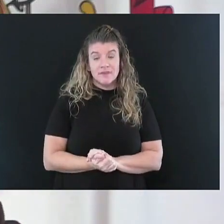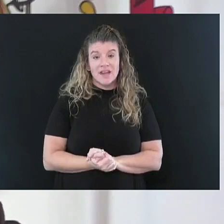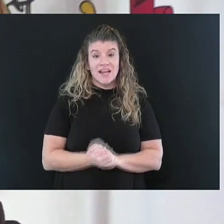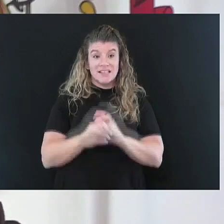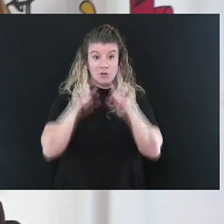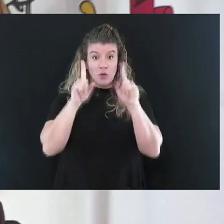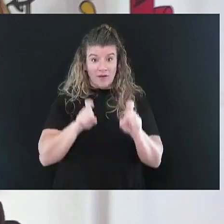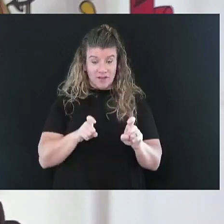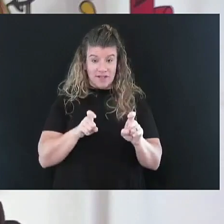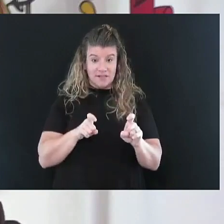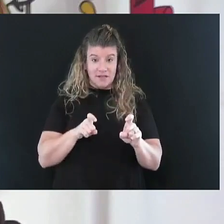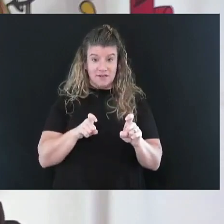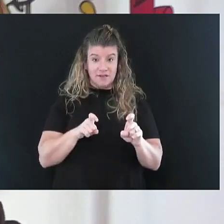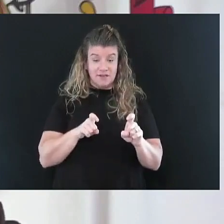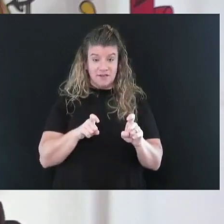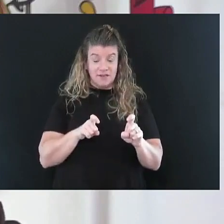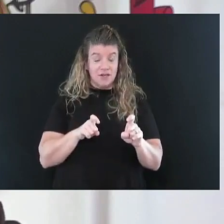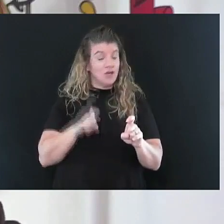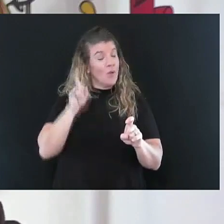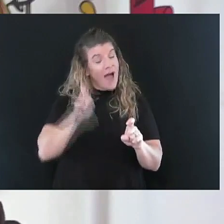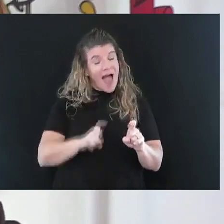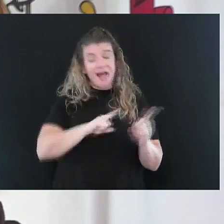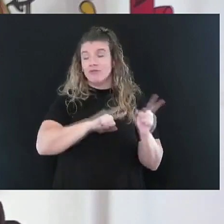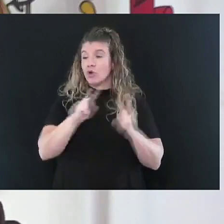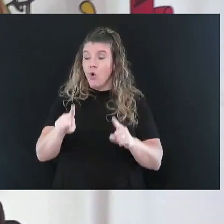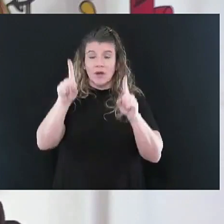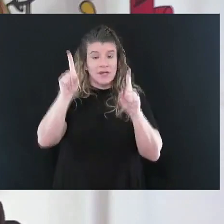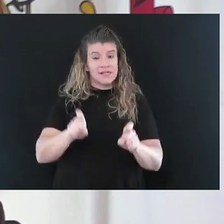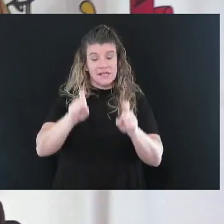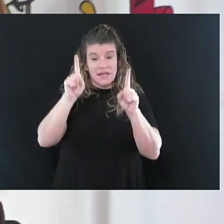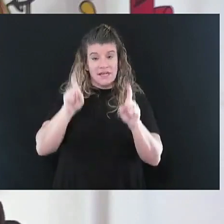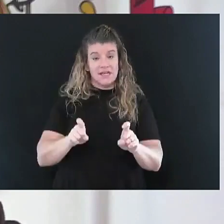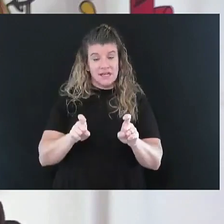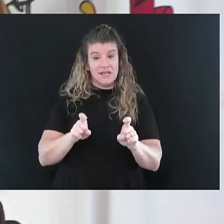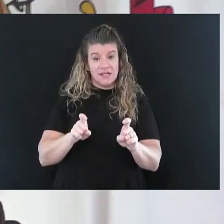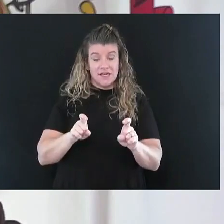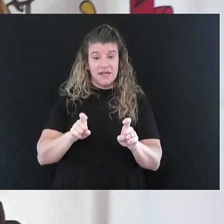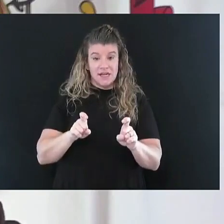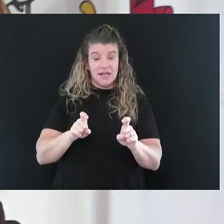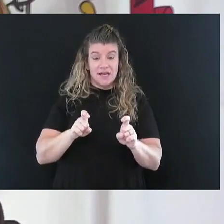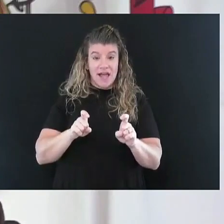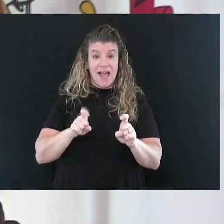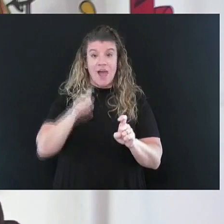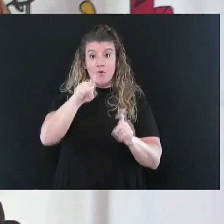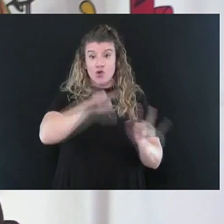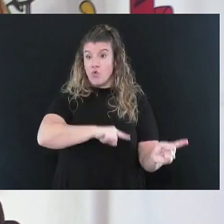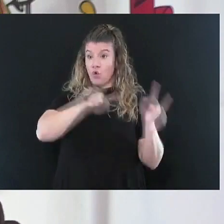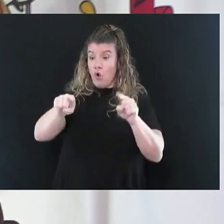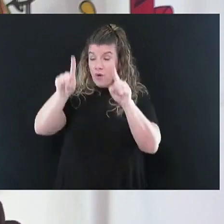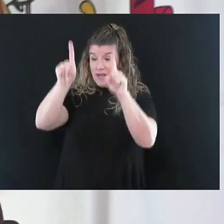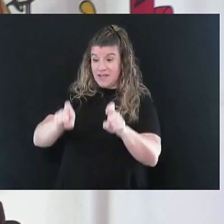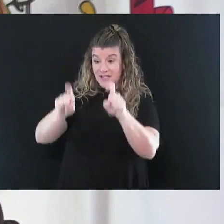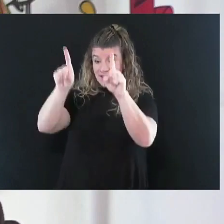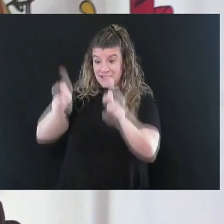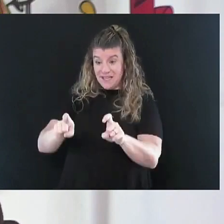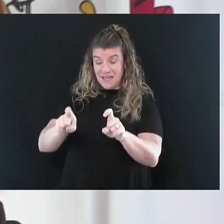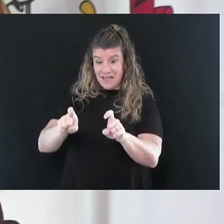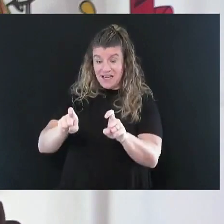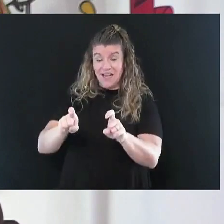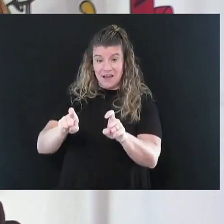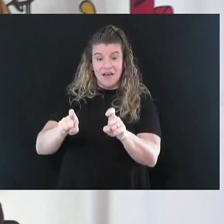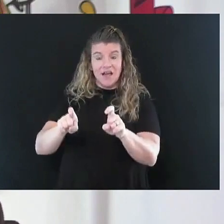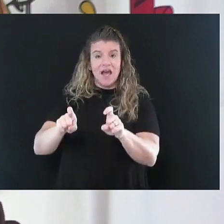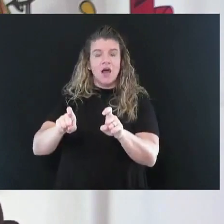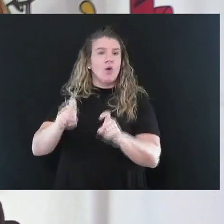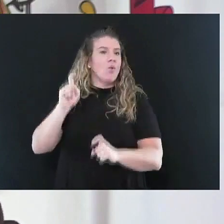tested. We have got to get tested. And in addition to getting tested, we